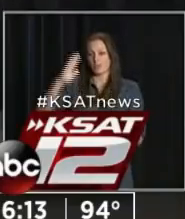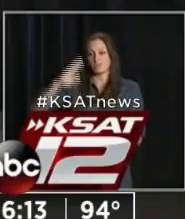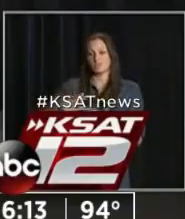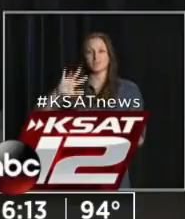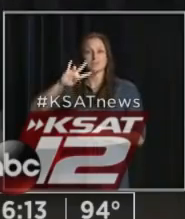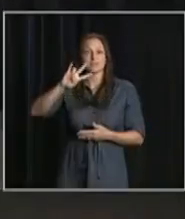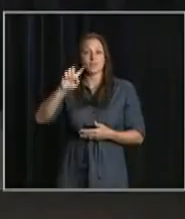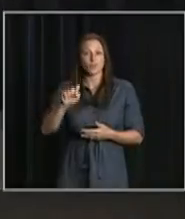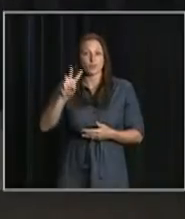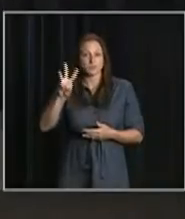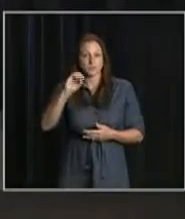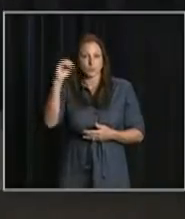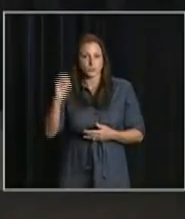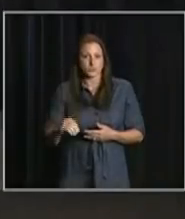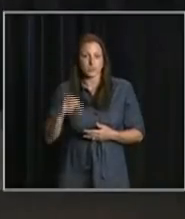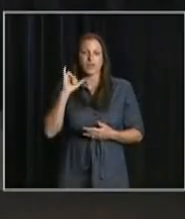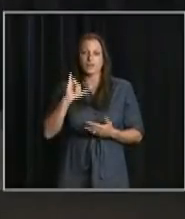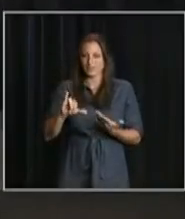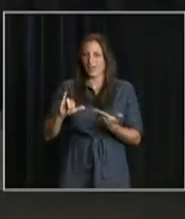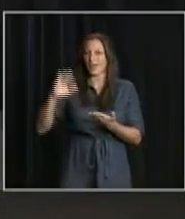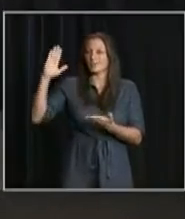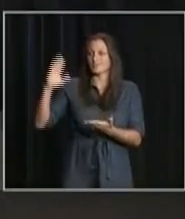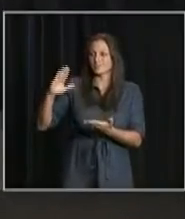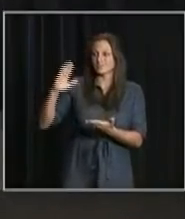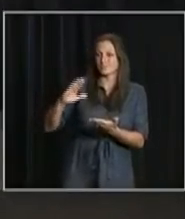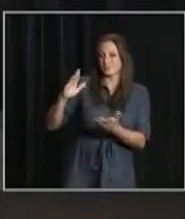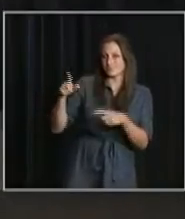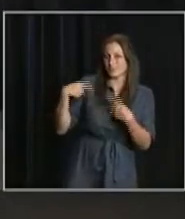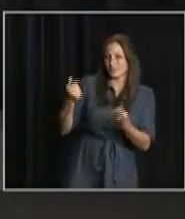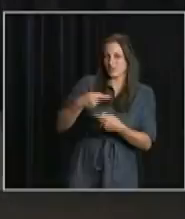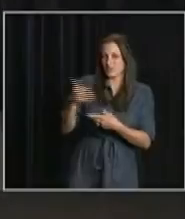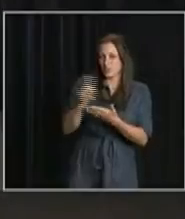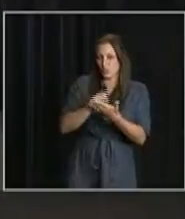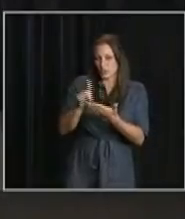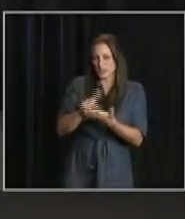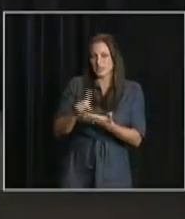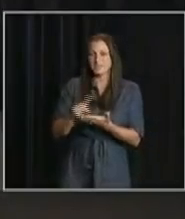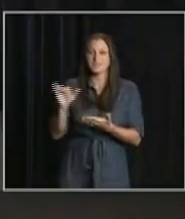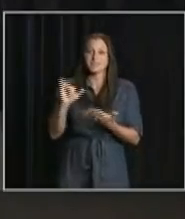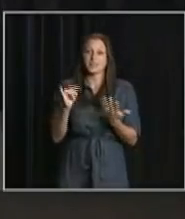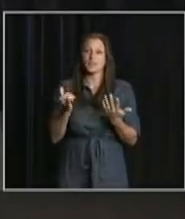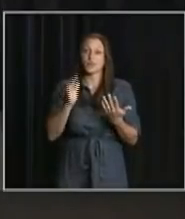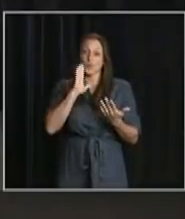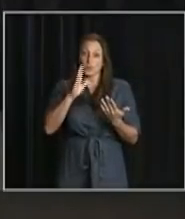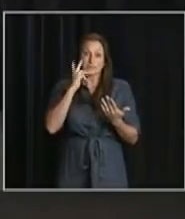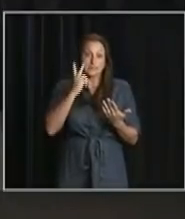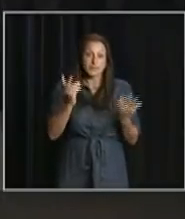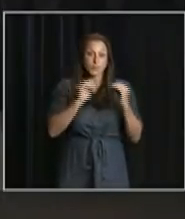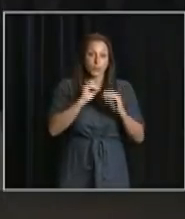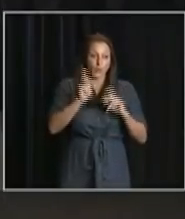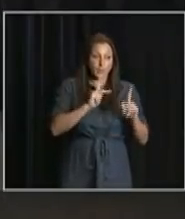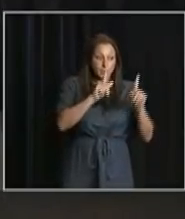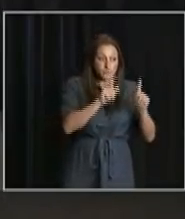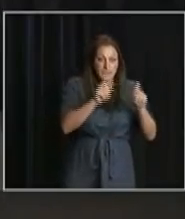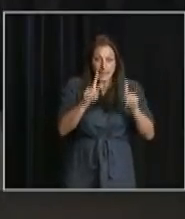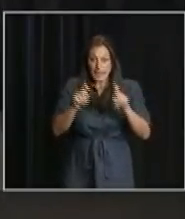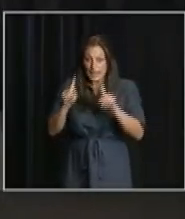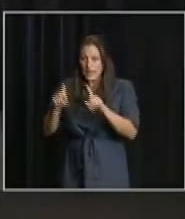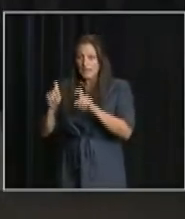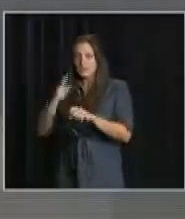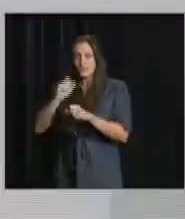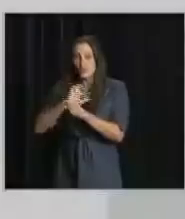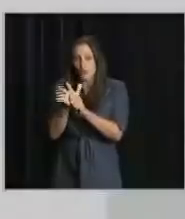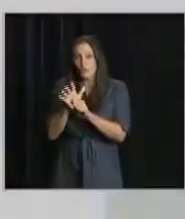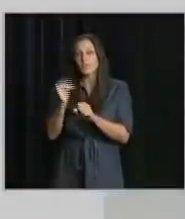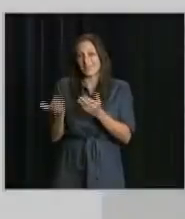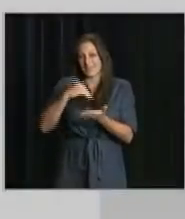is following drops in the previous couple of weeks. Consistent with more testing we are seeing in our community, that positivity rate is,